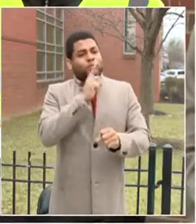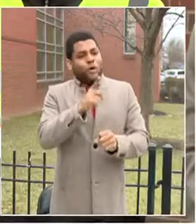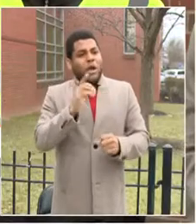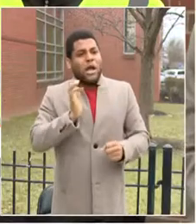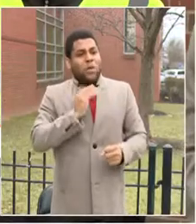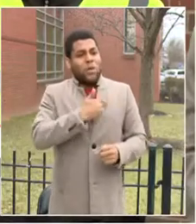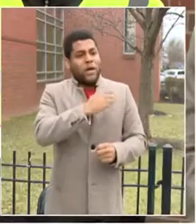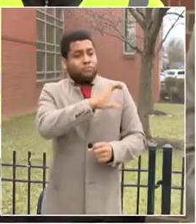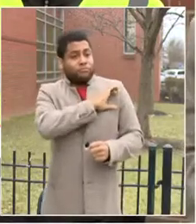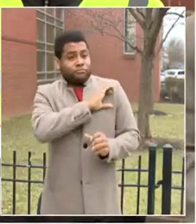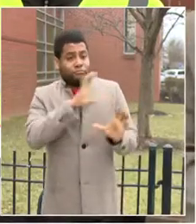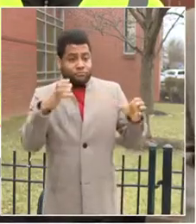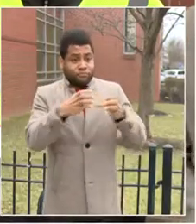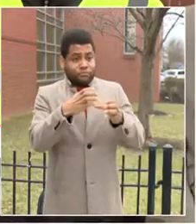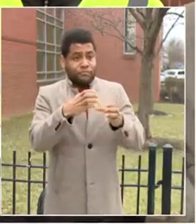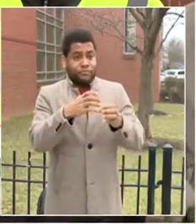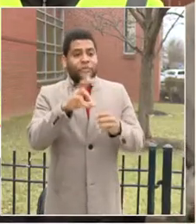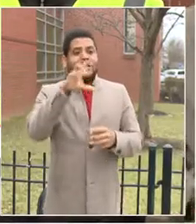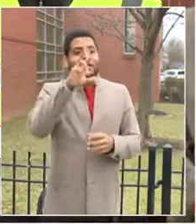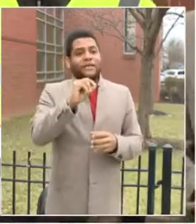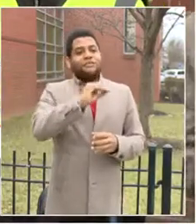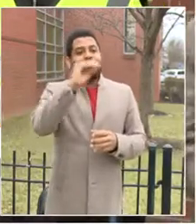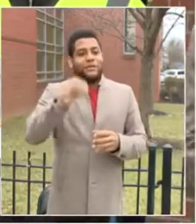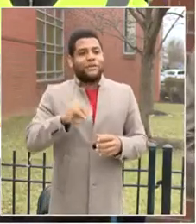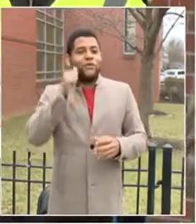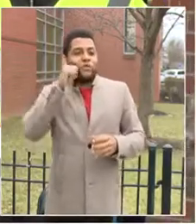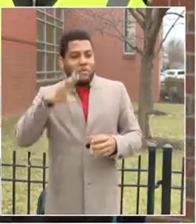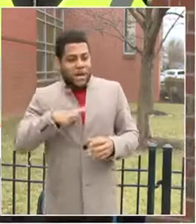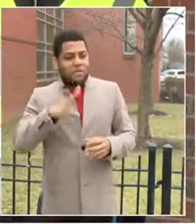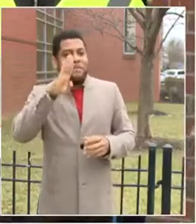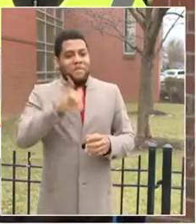2030. That's good, right, ladies?